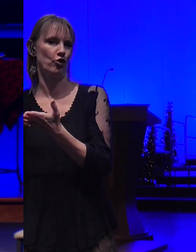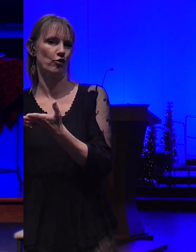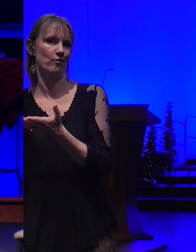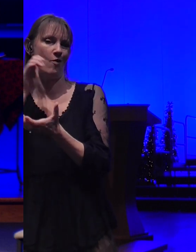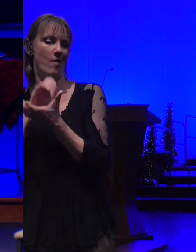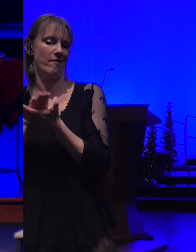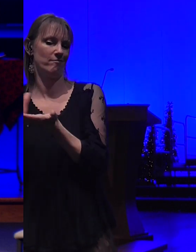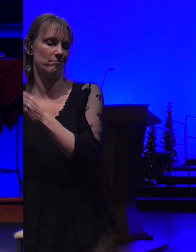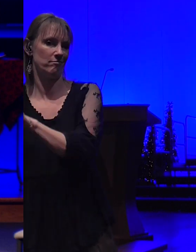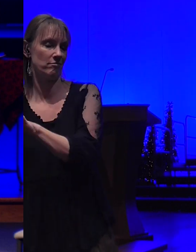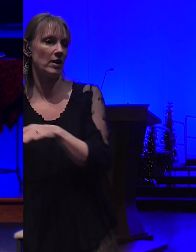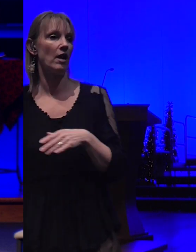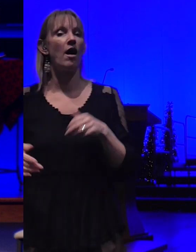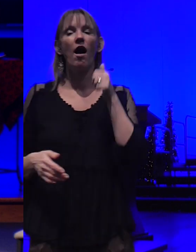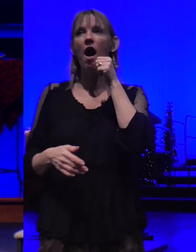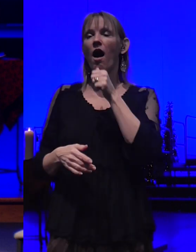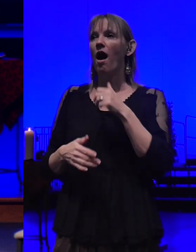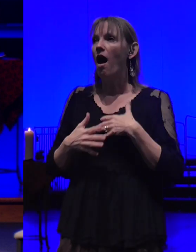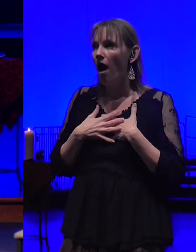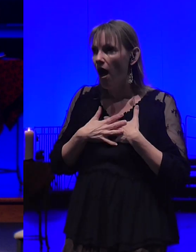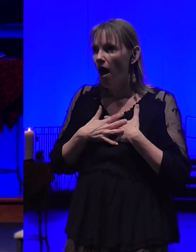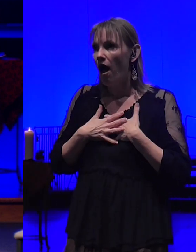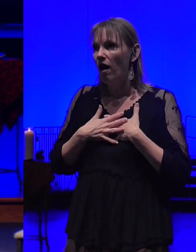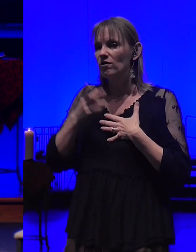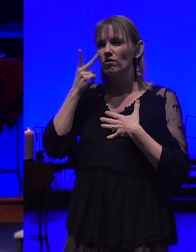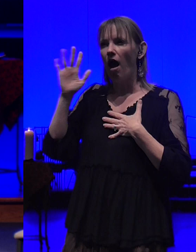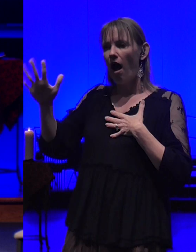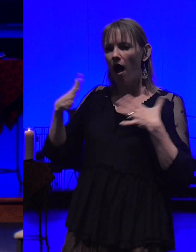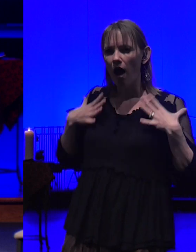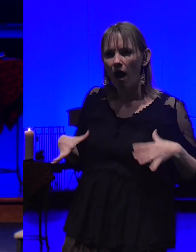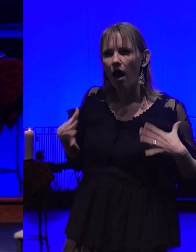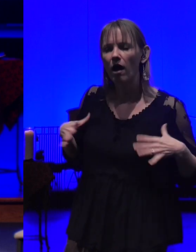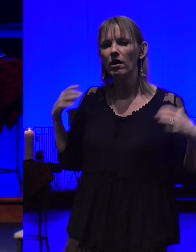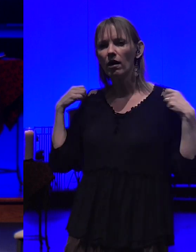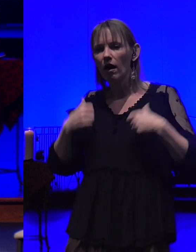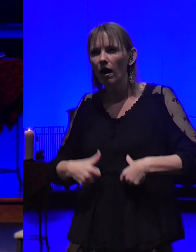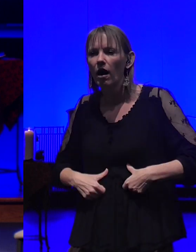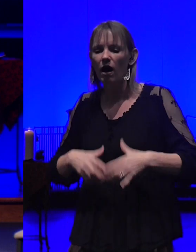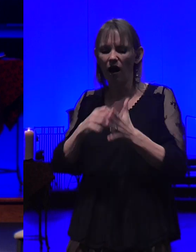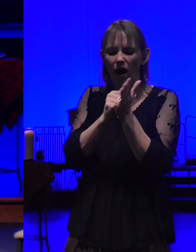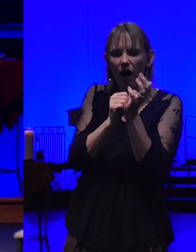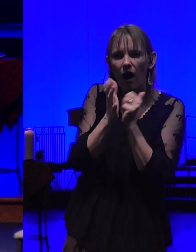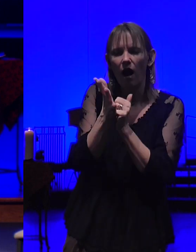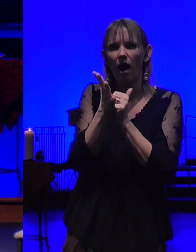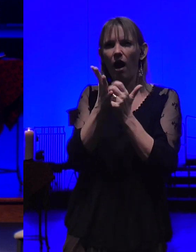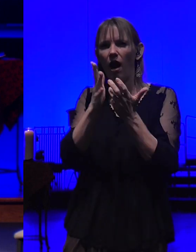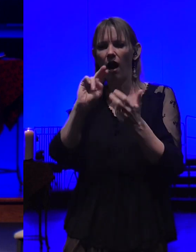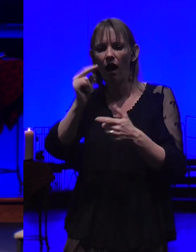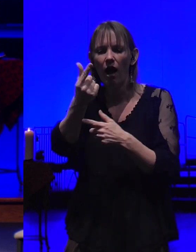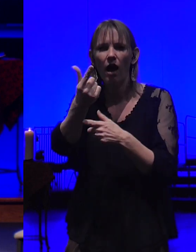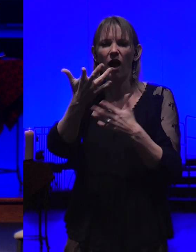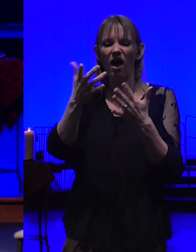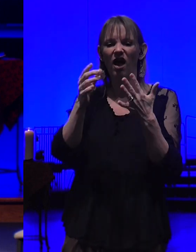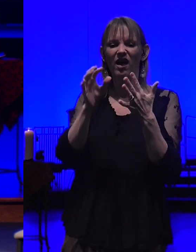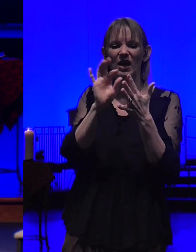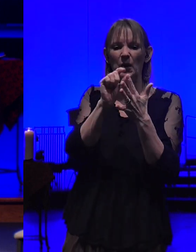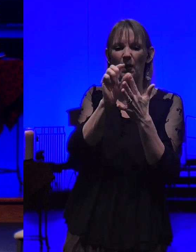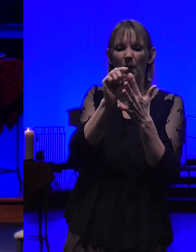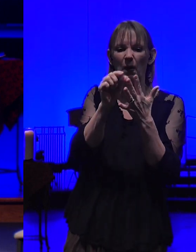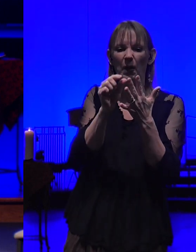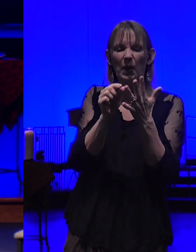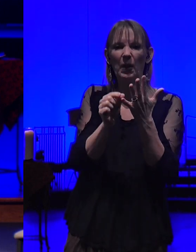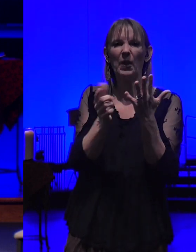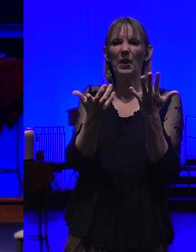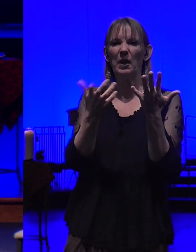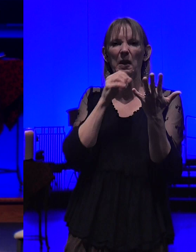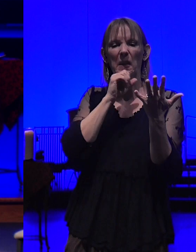And the girls just heard that, and they saw his frayed, ragged woolen coat and his gloves. His fingers were sticking out of the ends of